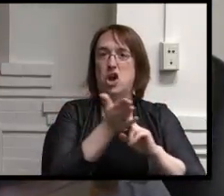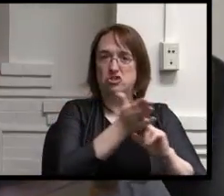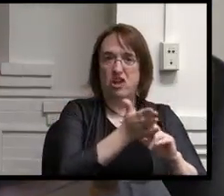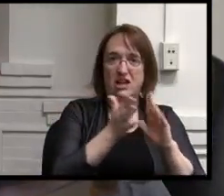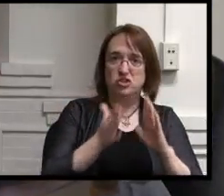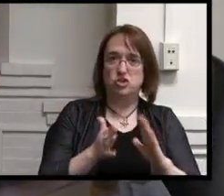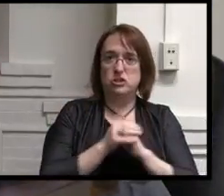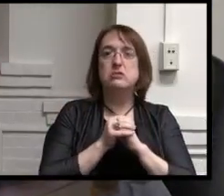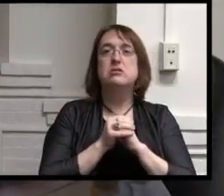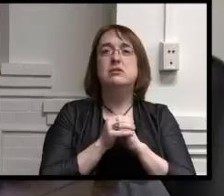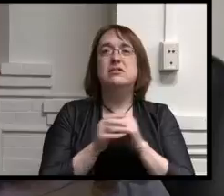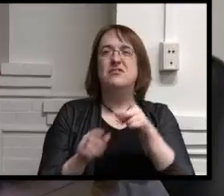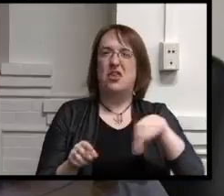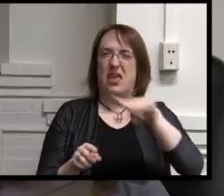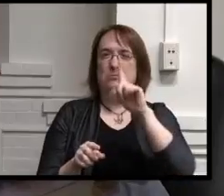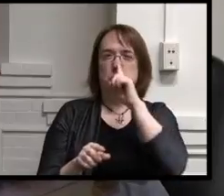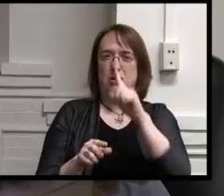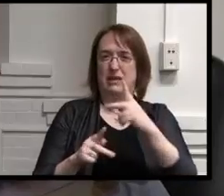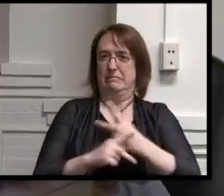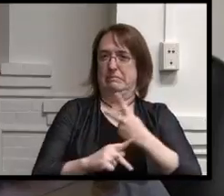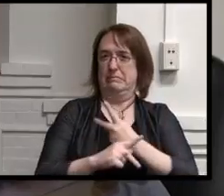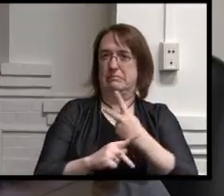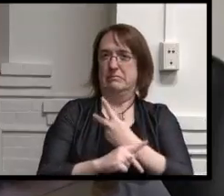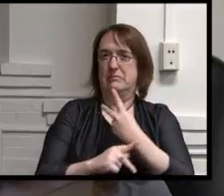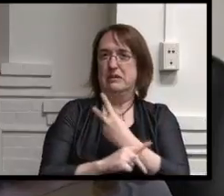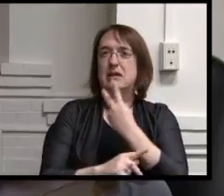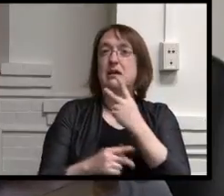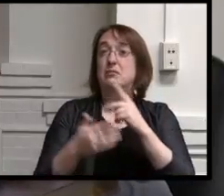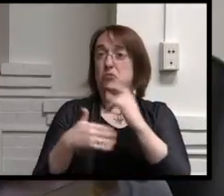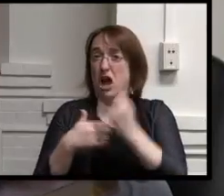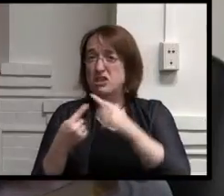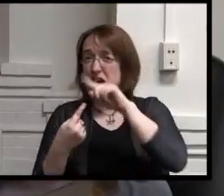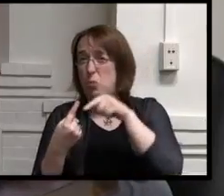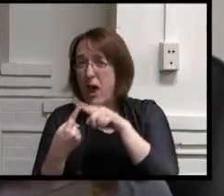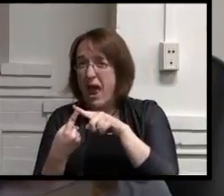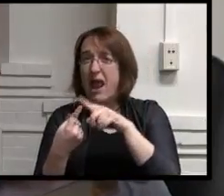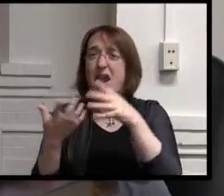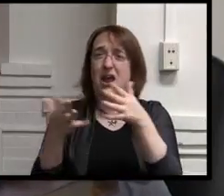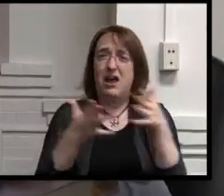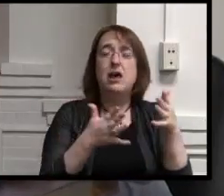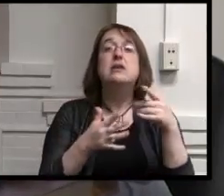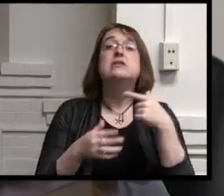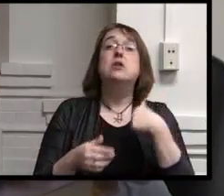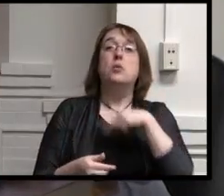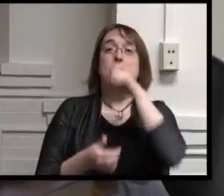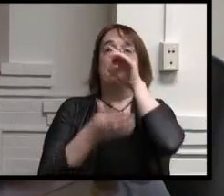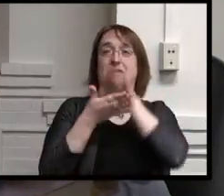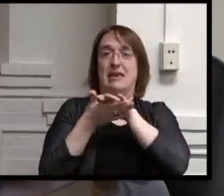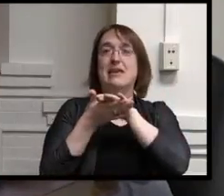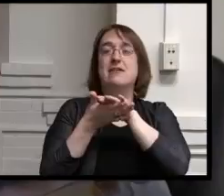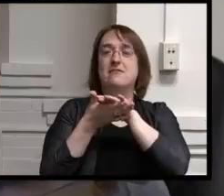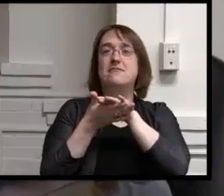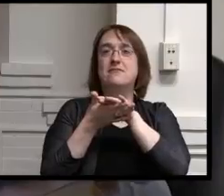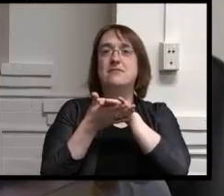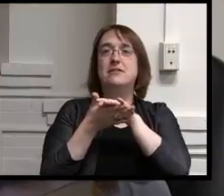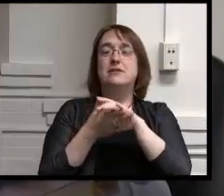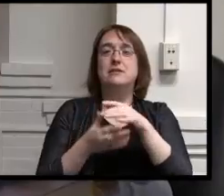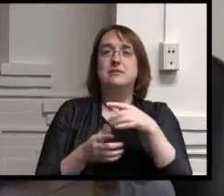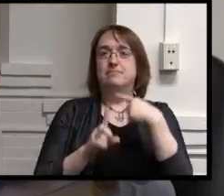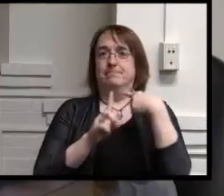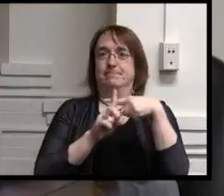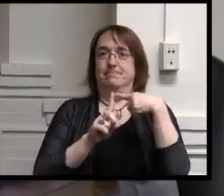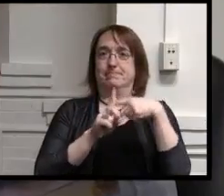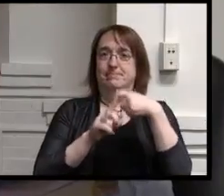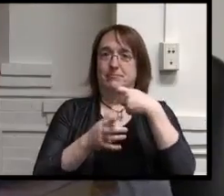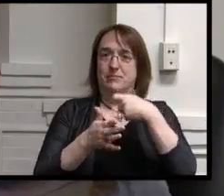to determine when they wanted to do the project. We believe this is why we had very favorable pricing,